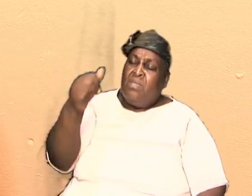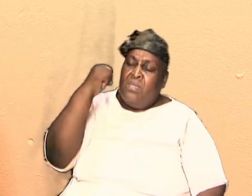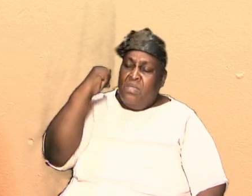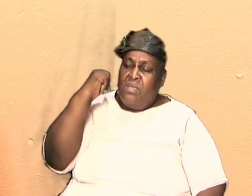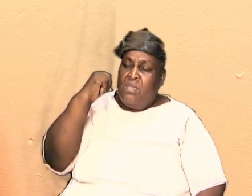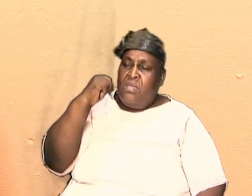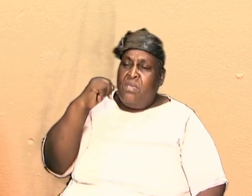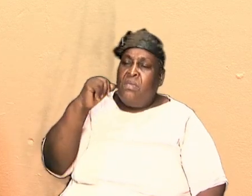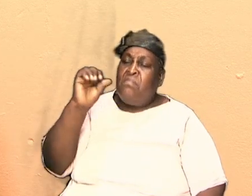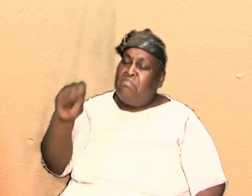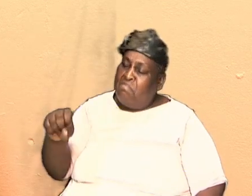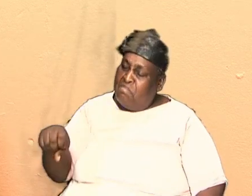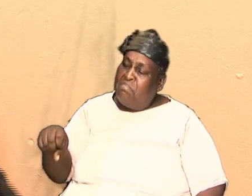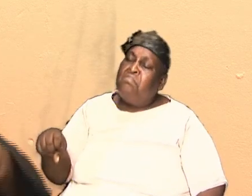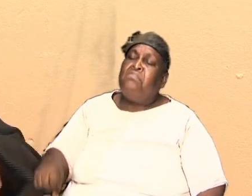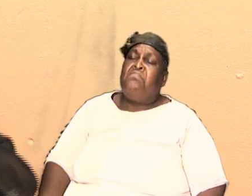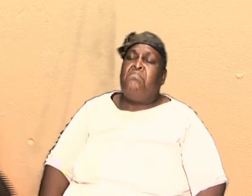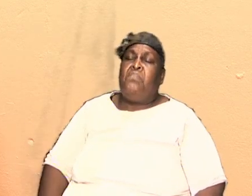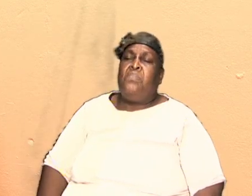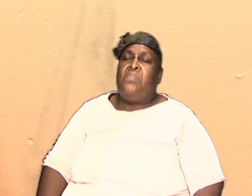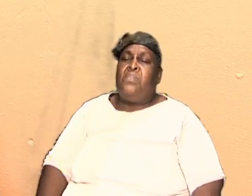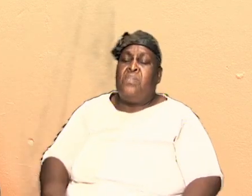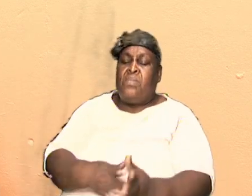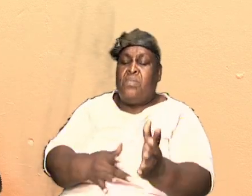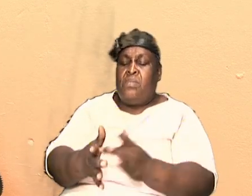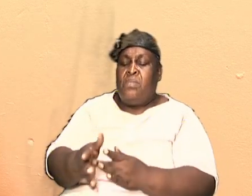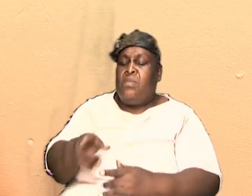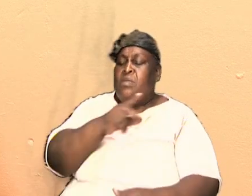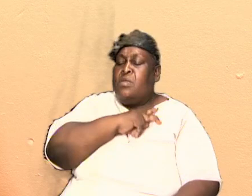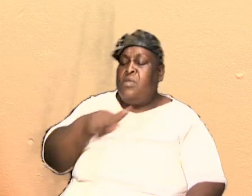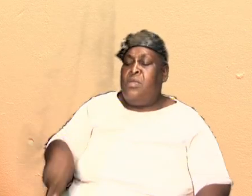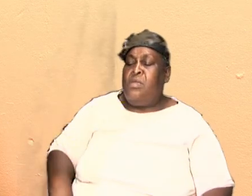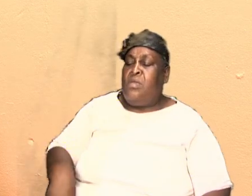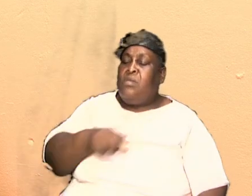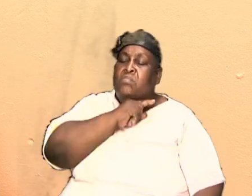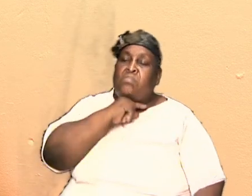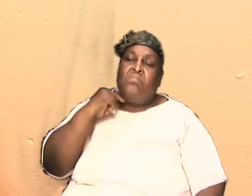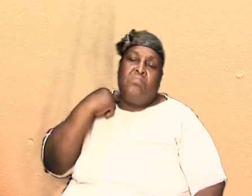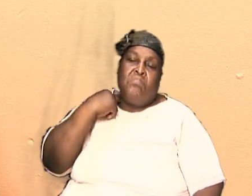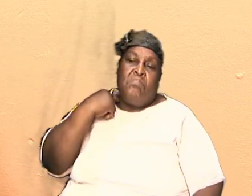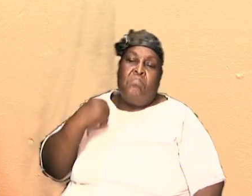king over Israel, but the Bible says we are kings and queens.